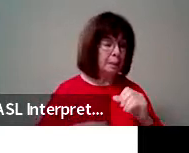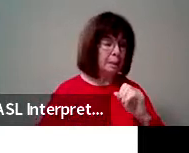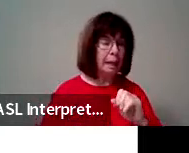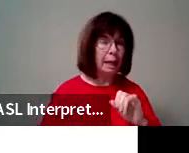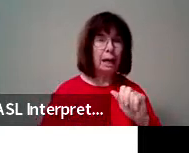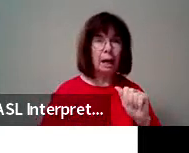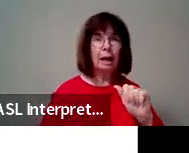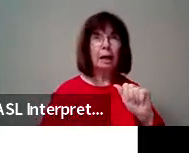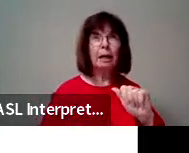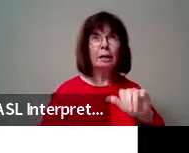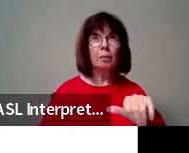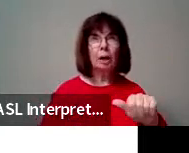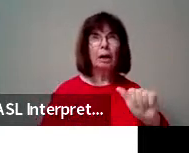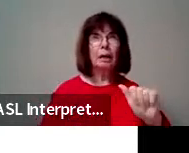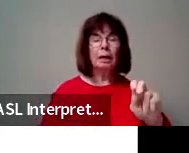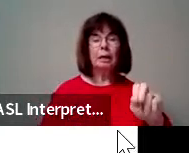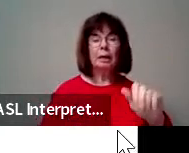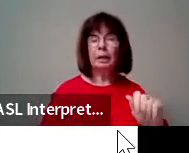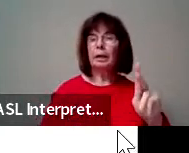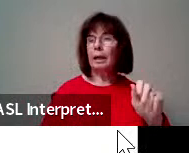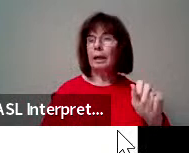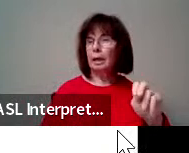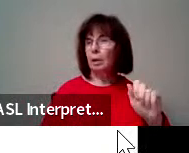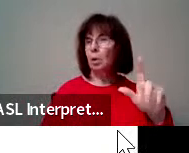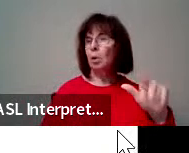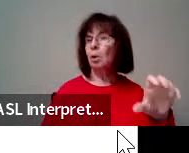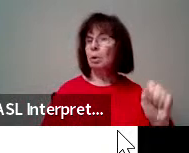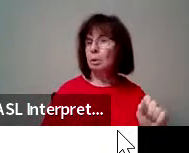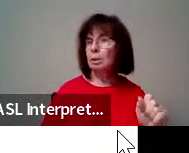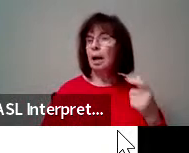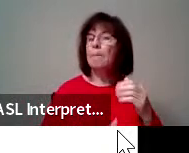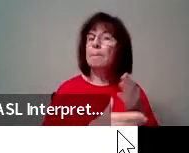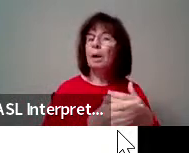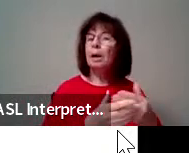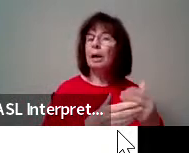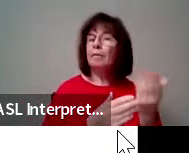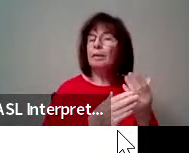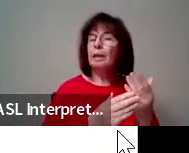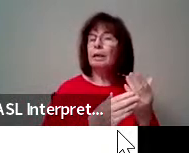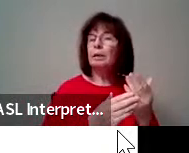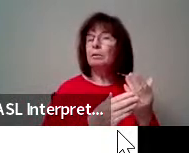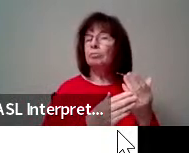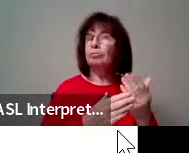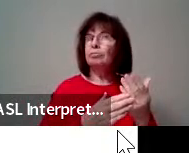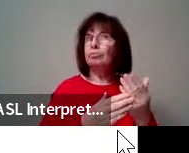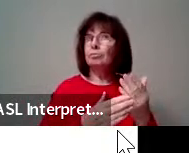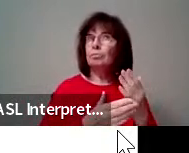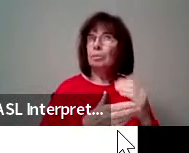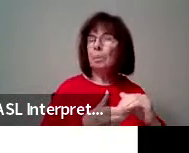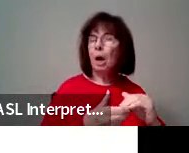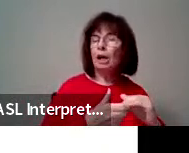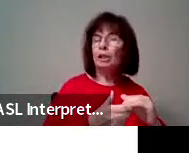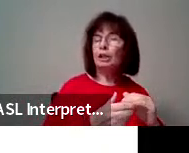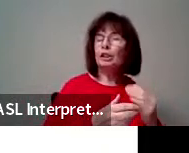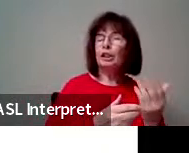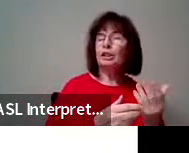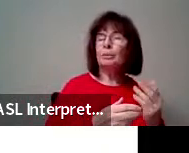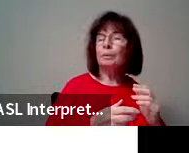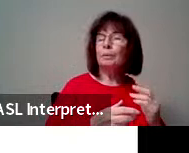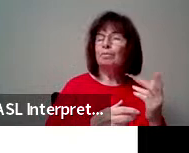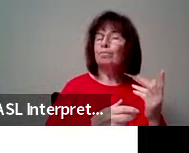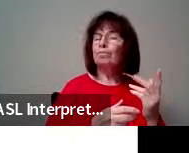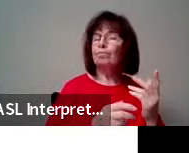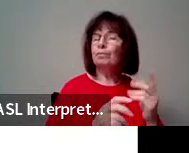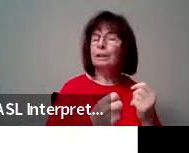am a part of the Health Promotions and Community Partnerships team. And just going to revisit our conversation